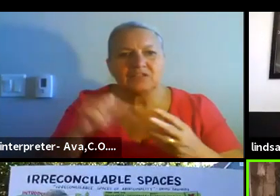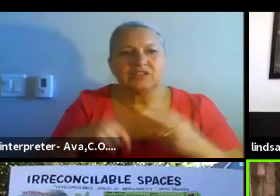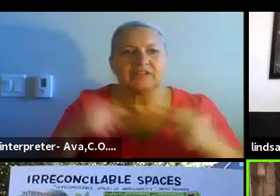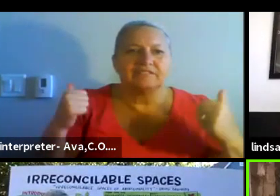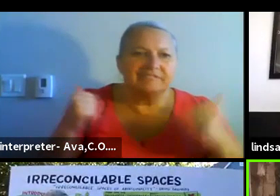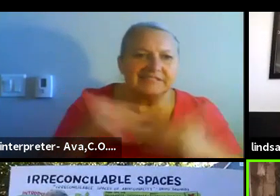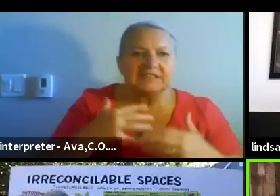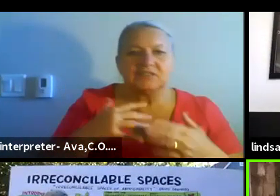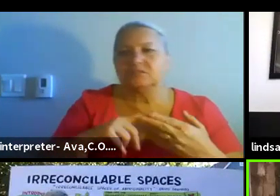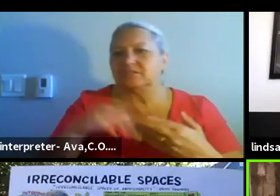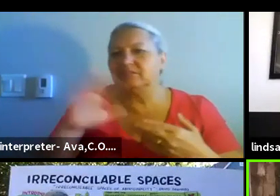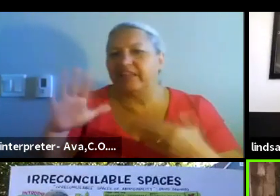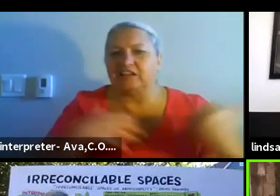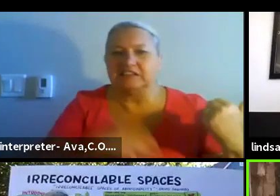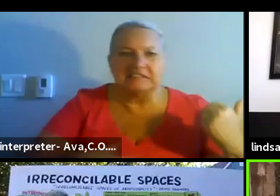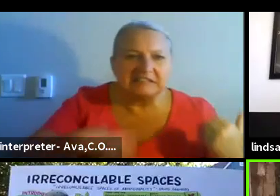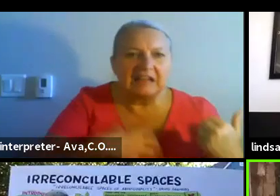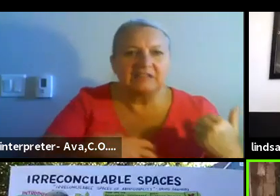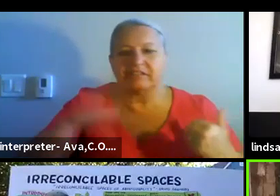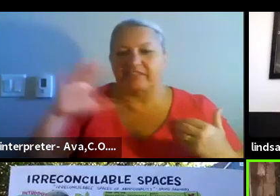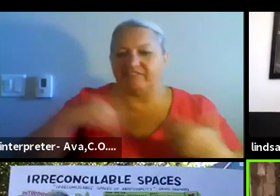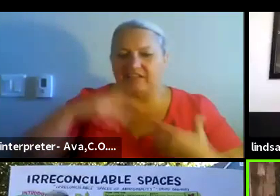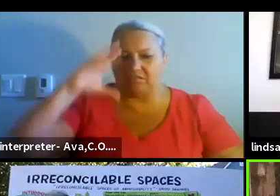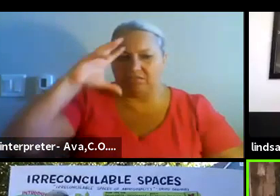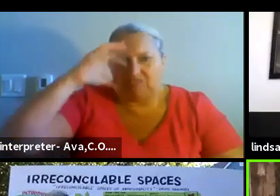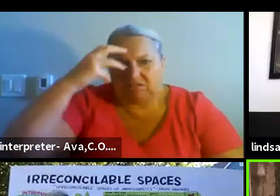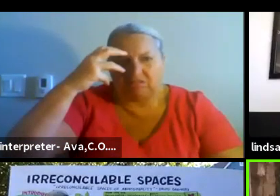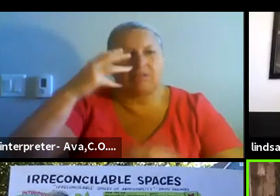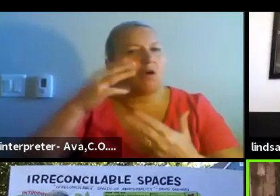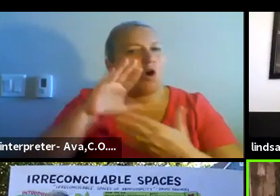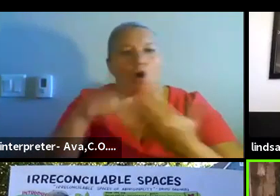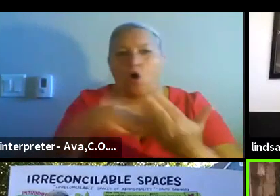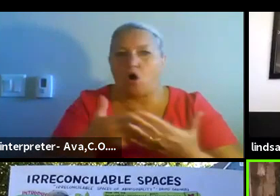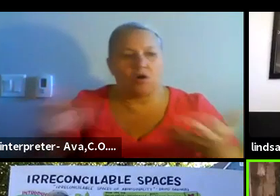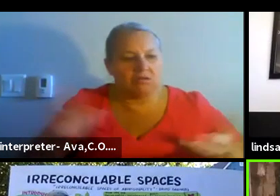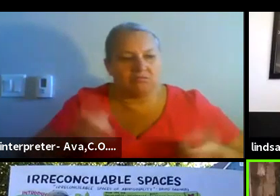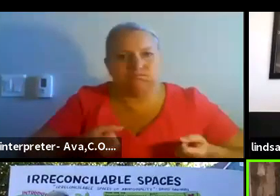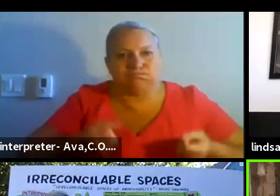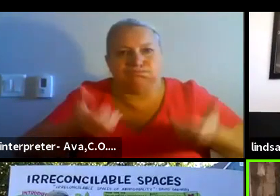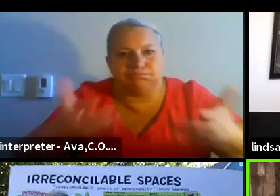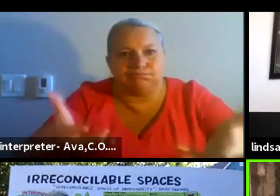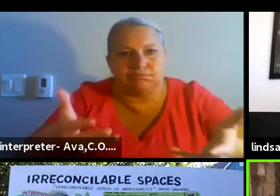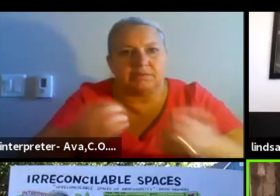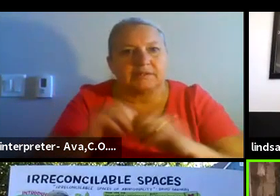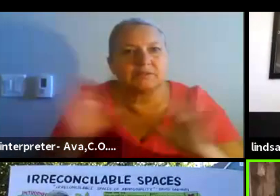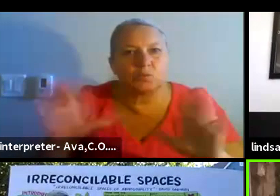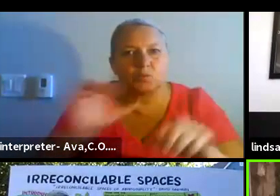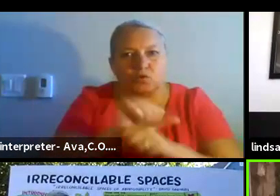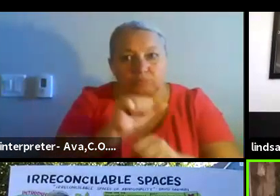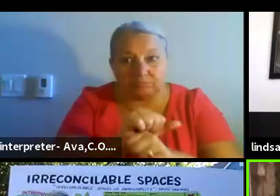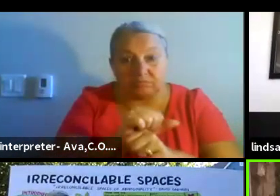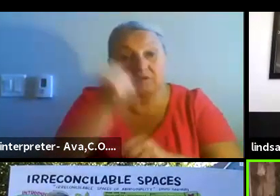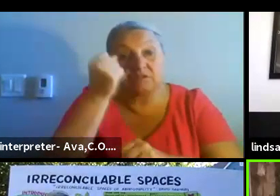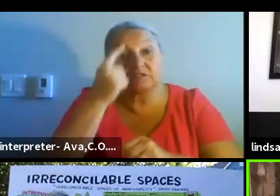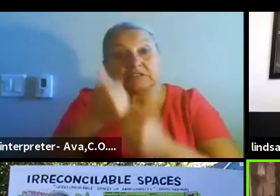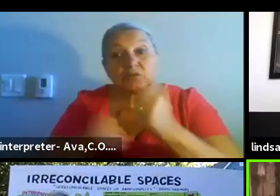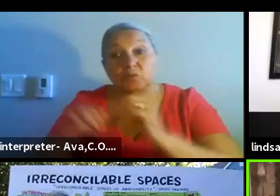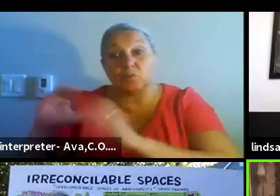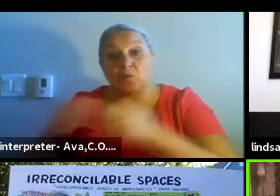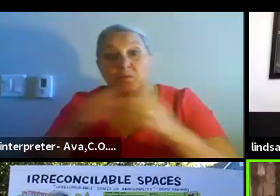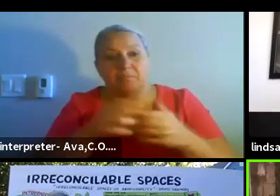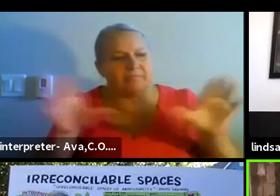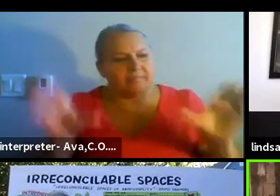desire, etc. All of these came out in our group work. Each group was able to formulate